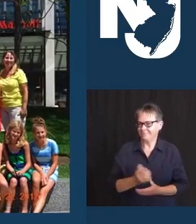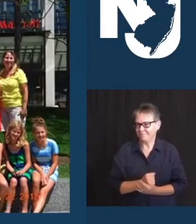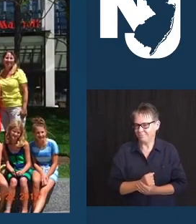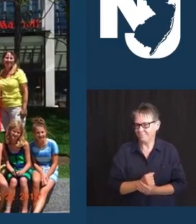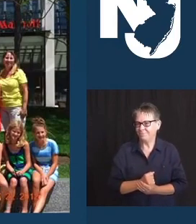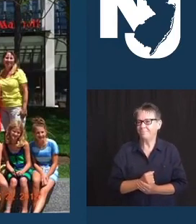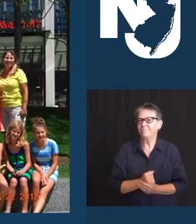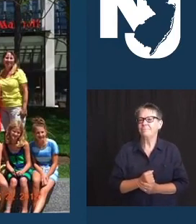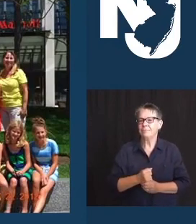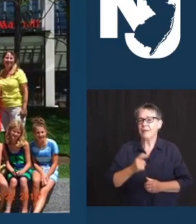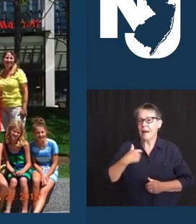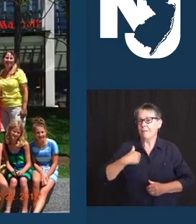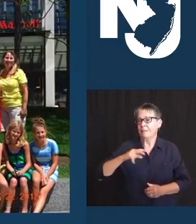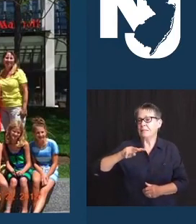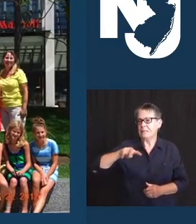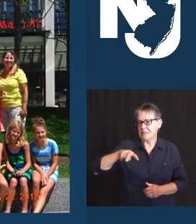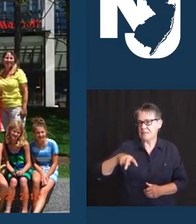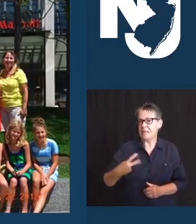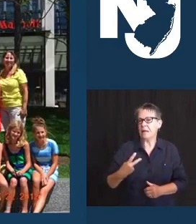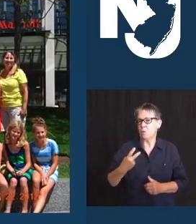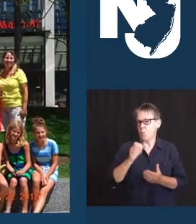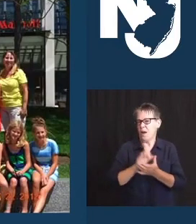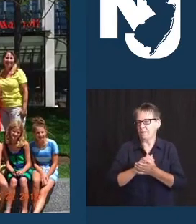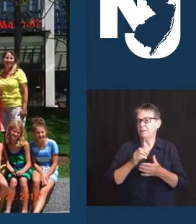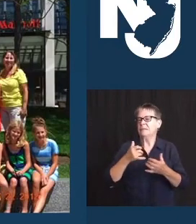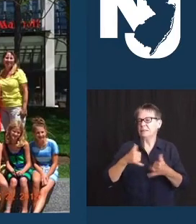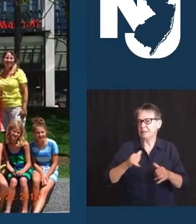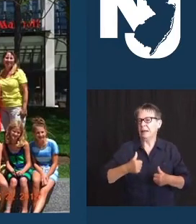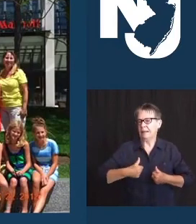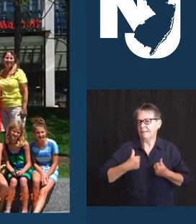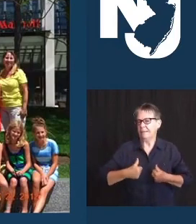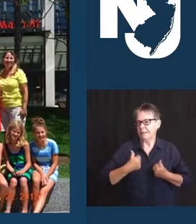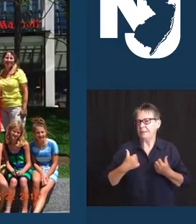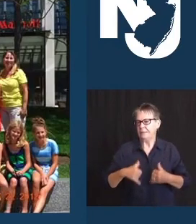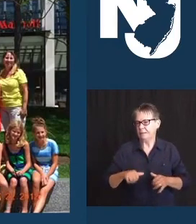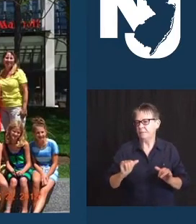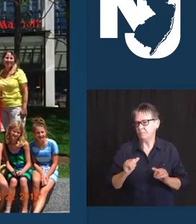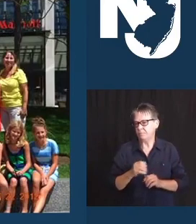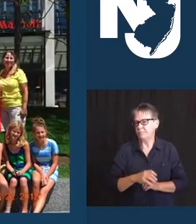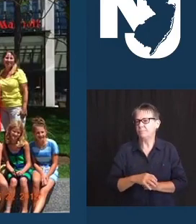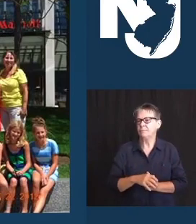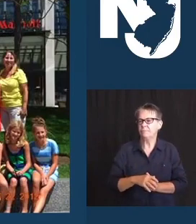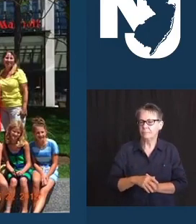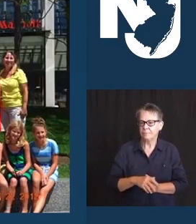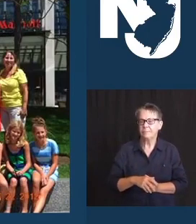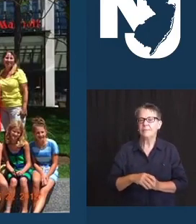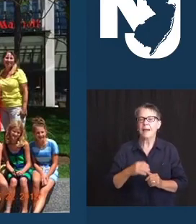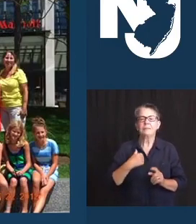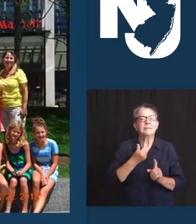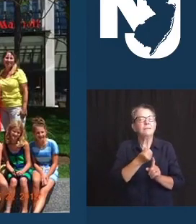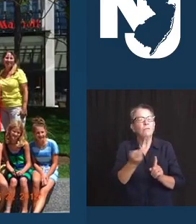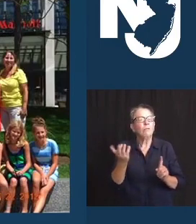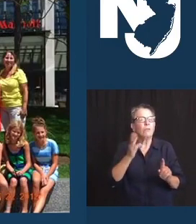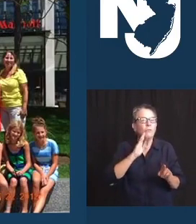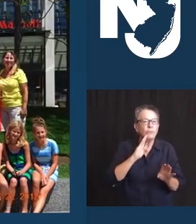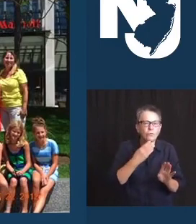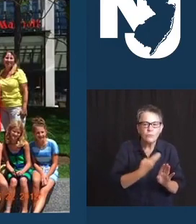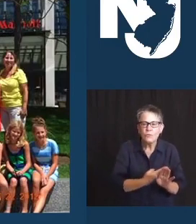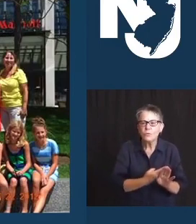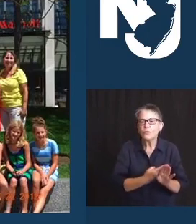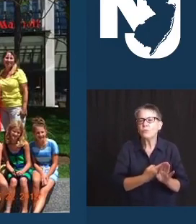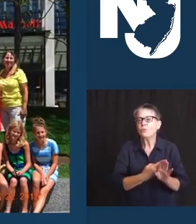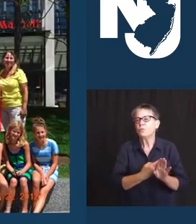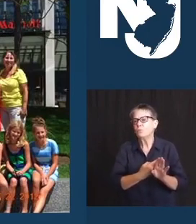please pray for her. His daughters, Terry, and I had the great honor of speaking with Terry, Mary Ellen, Kathy, who, by the way, is a councilwoman in